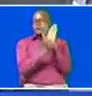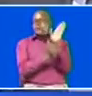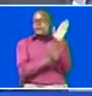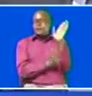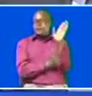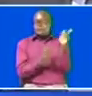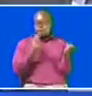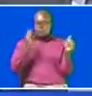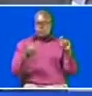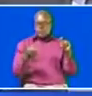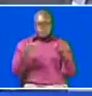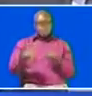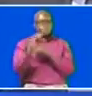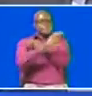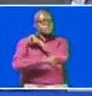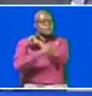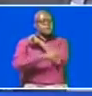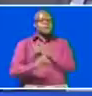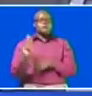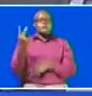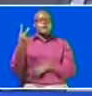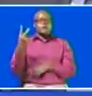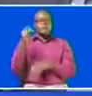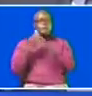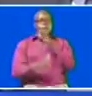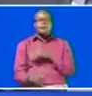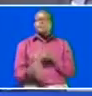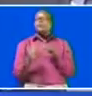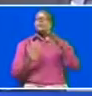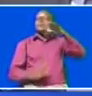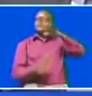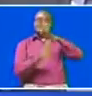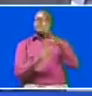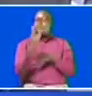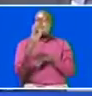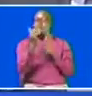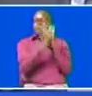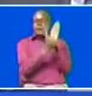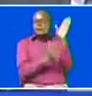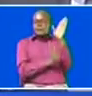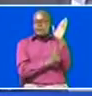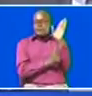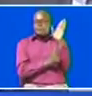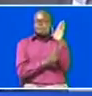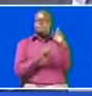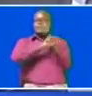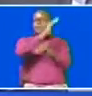of transforming this country under the Big Four agenda, which is part of